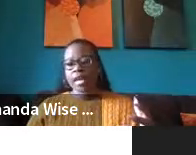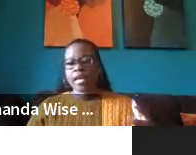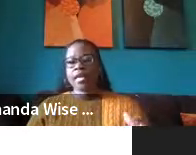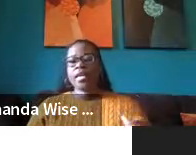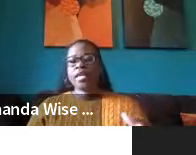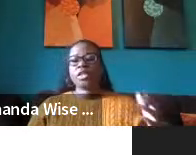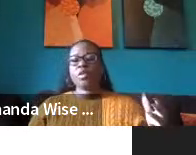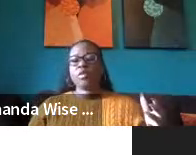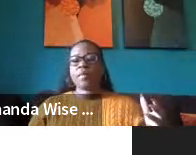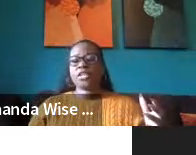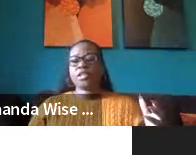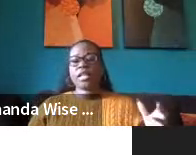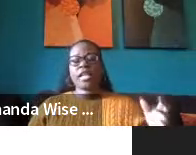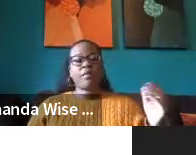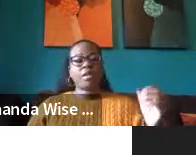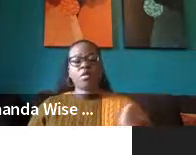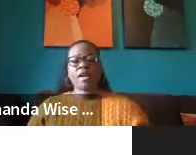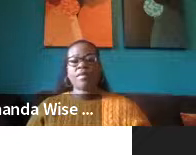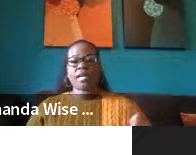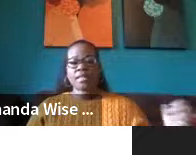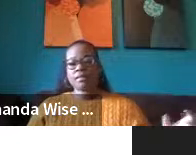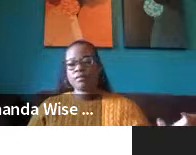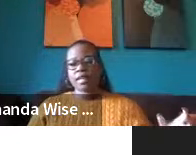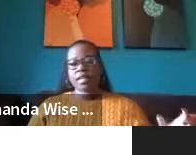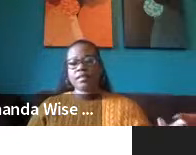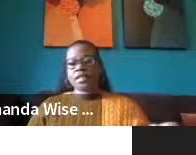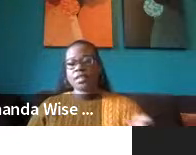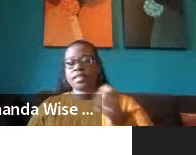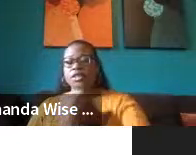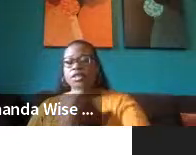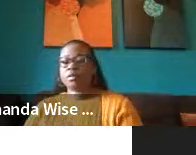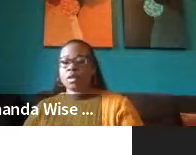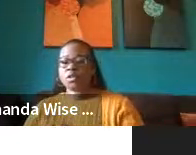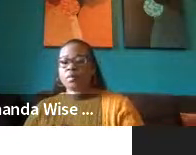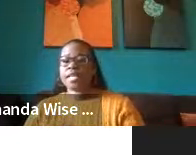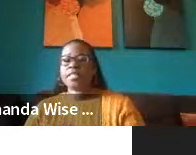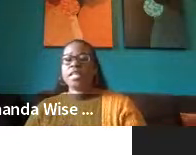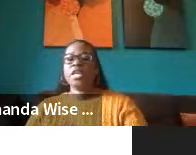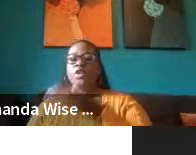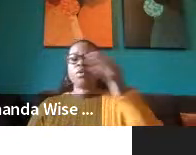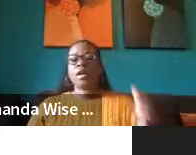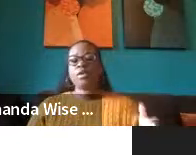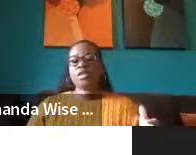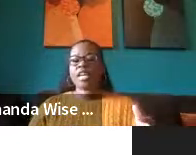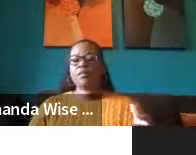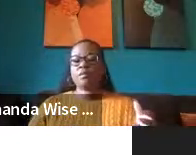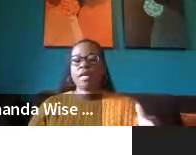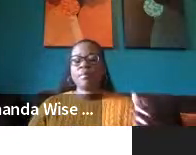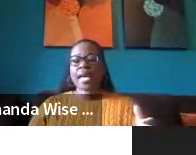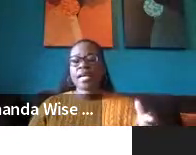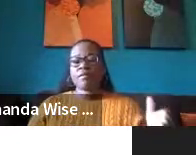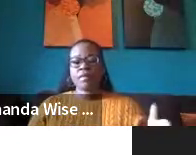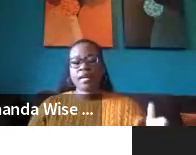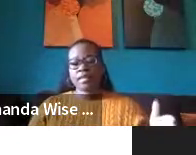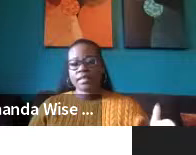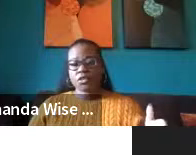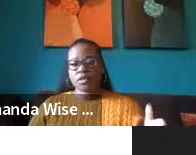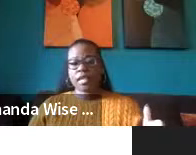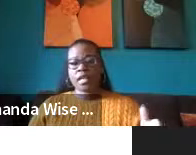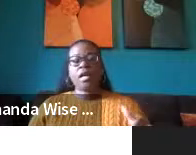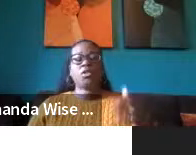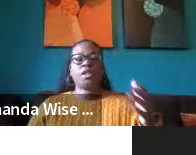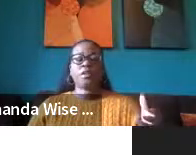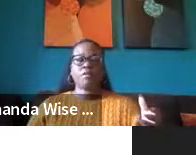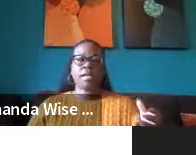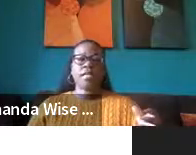Roman, right? So you want to make sure that even though you have a custom font, such as they do in a WOC Space, you want to also have a backup font,